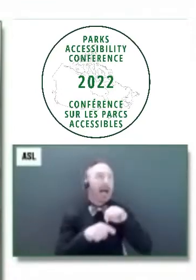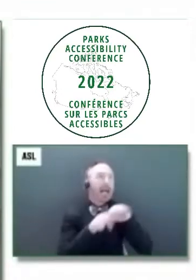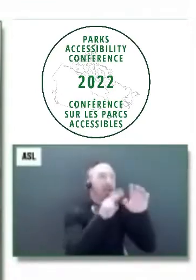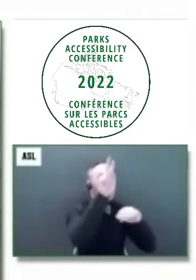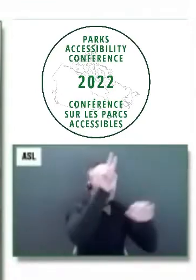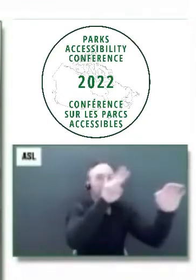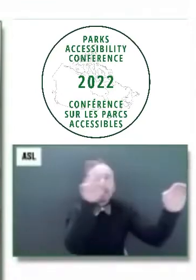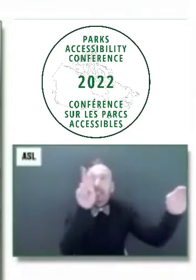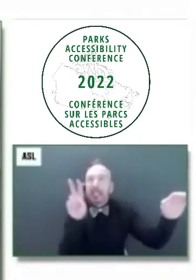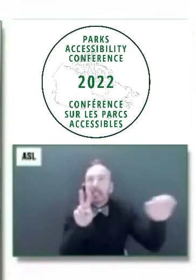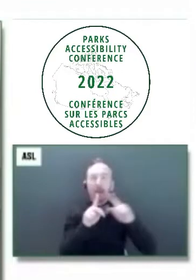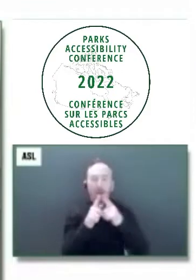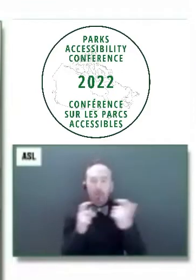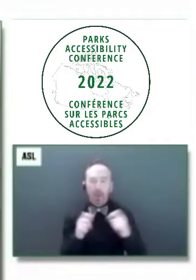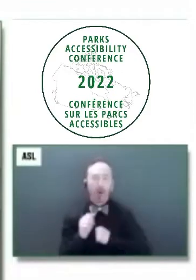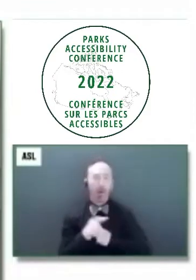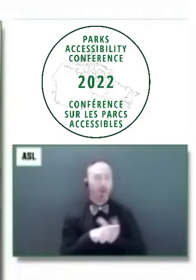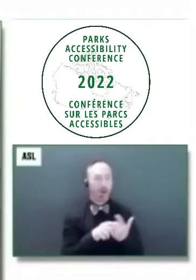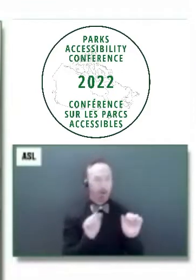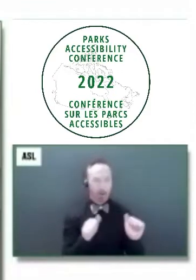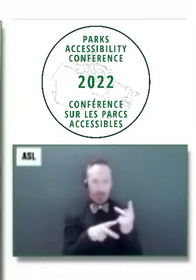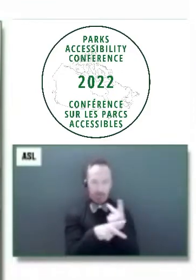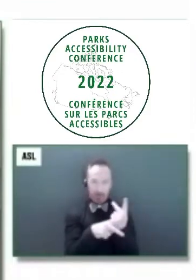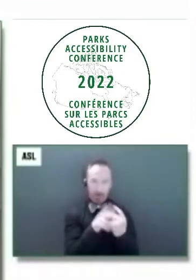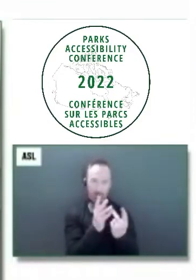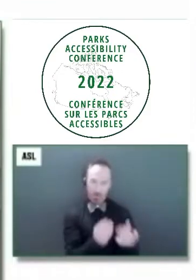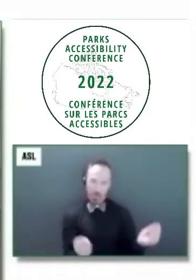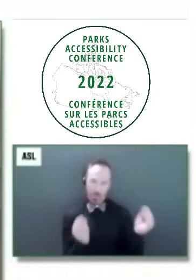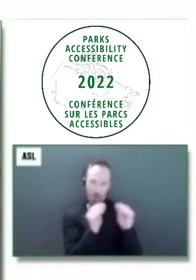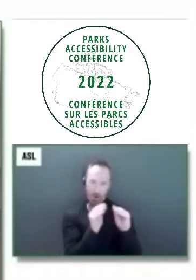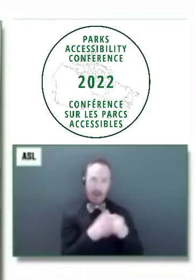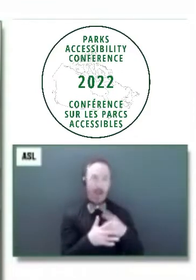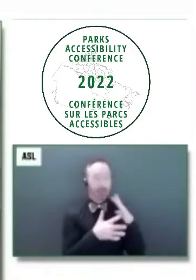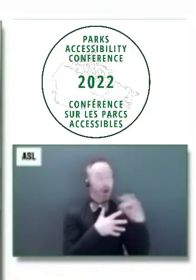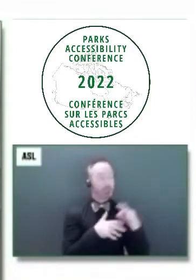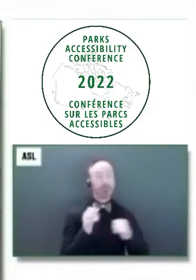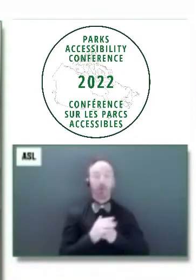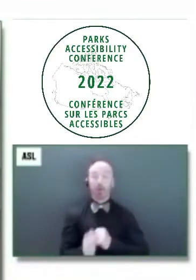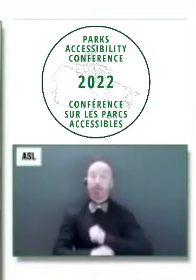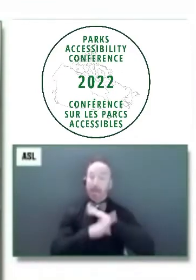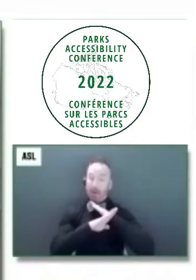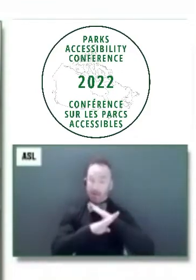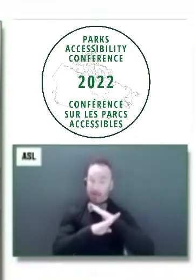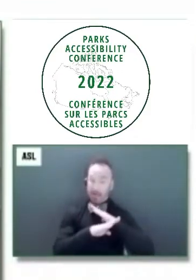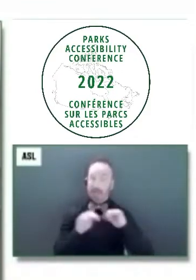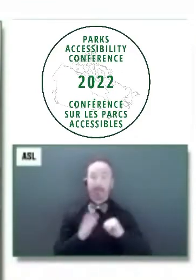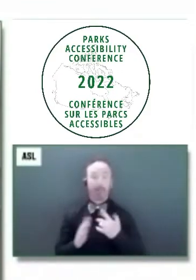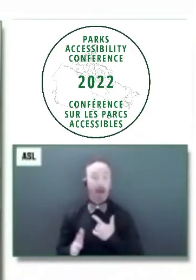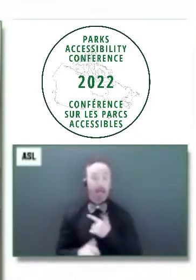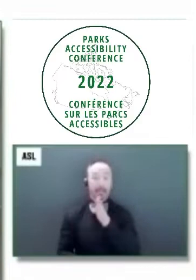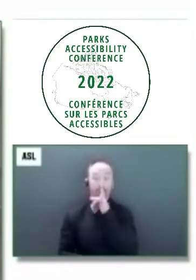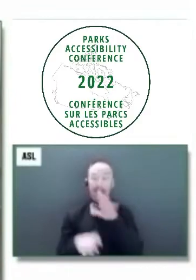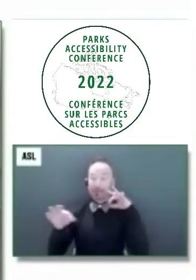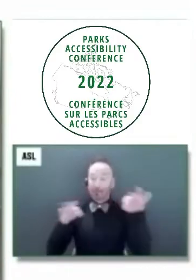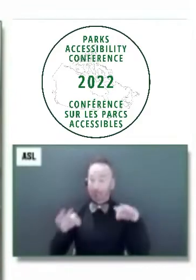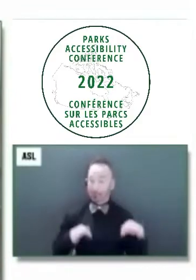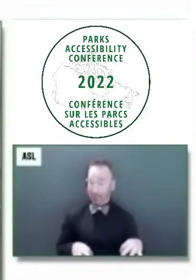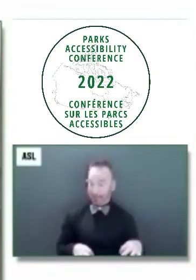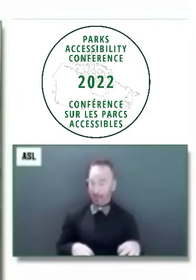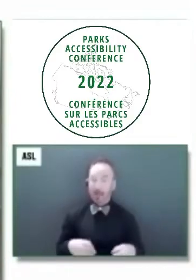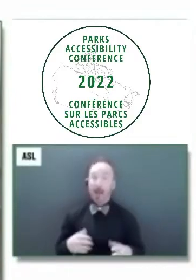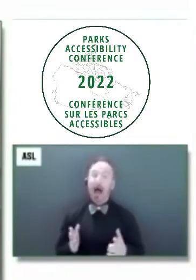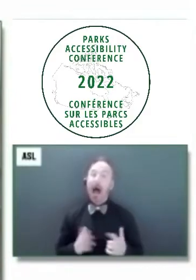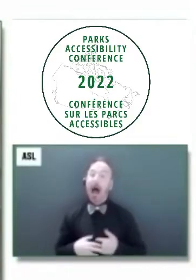and more, have offered potential solutions to those barriers in my wording of them. I've also presented some of my more